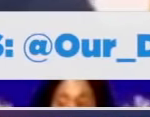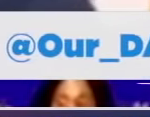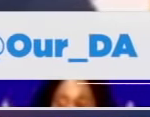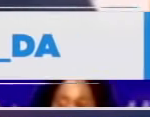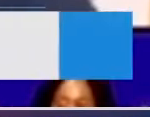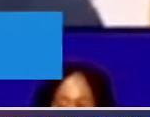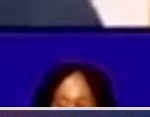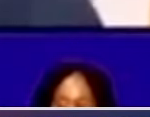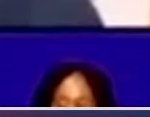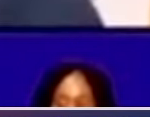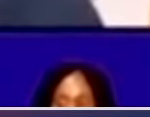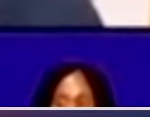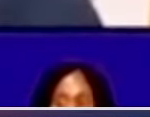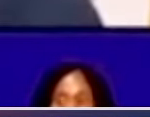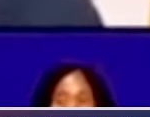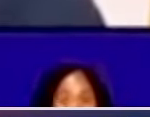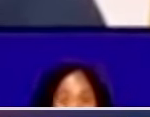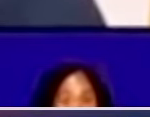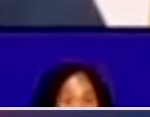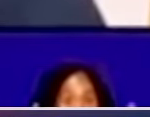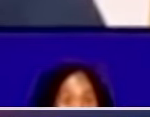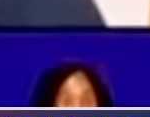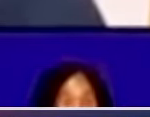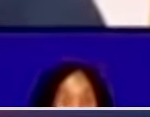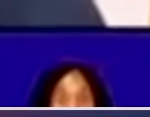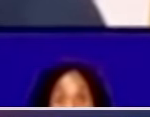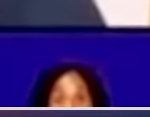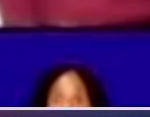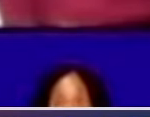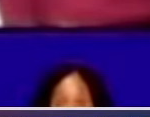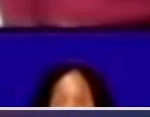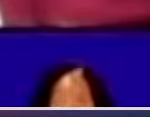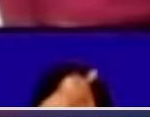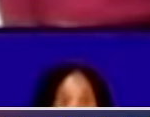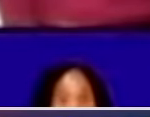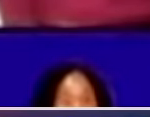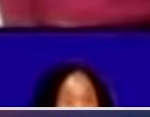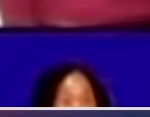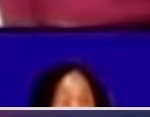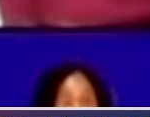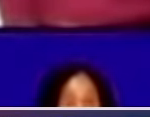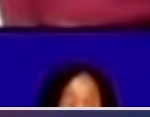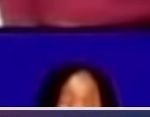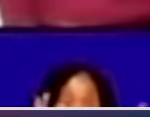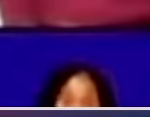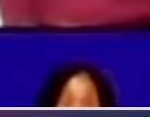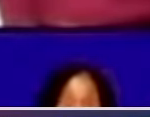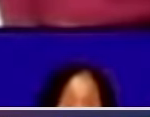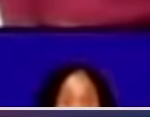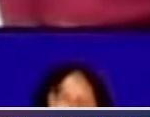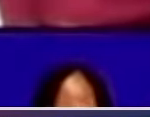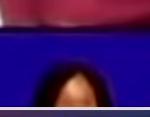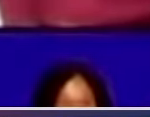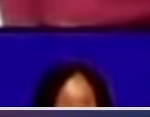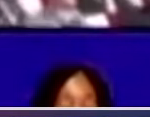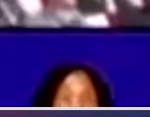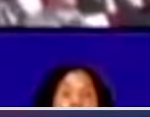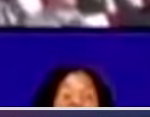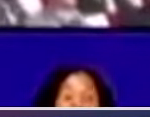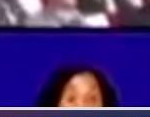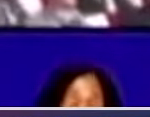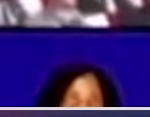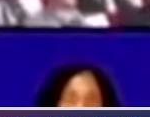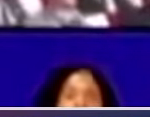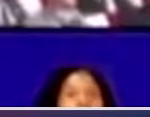If it's not possible for you to do right by the people of South Africa, then we're going to take the burden off your